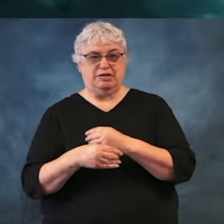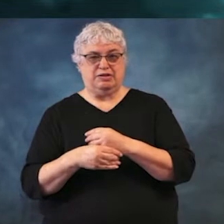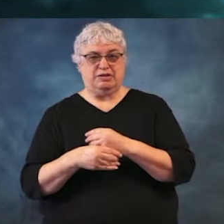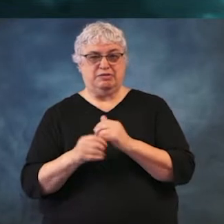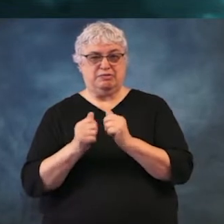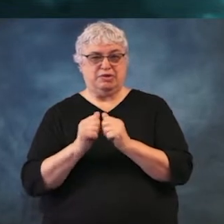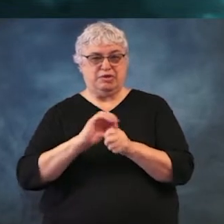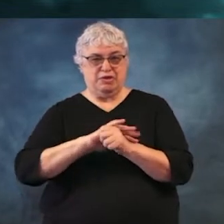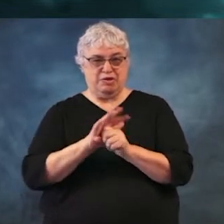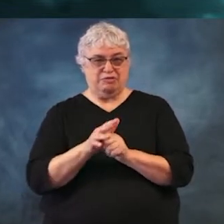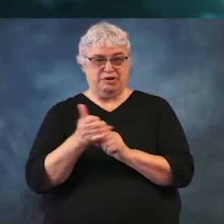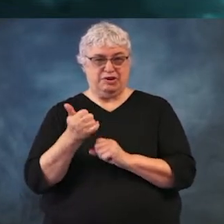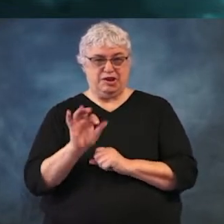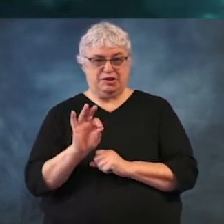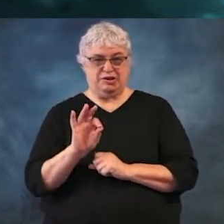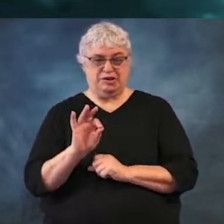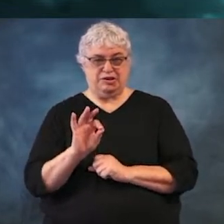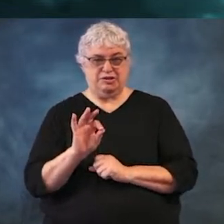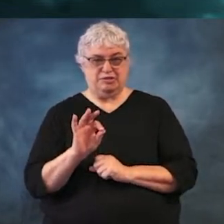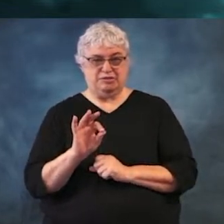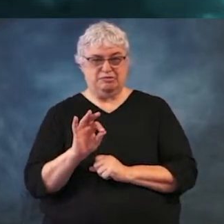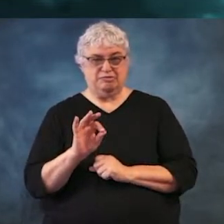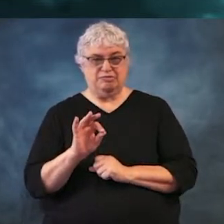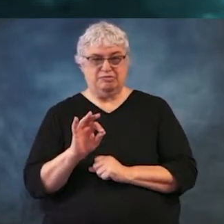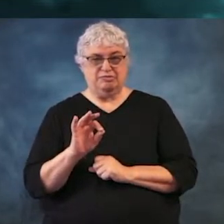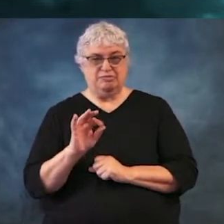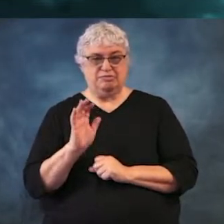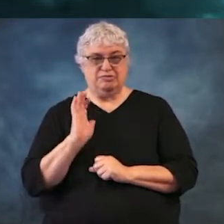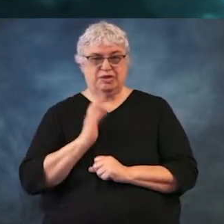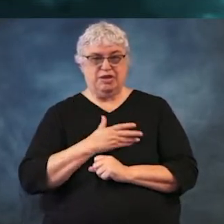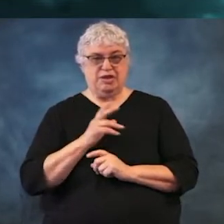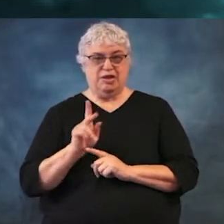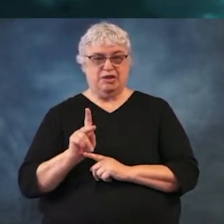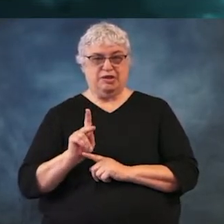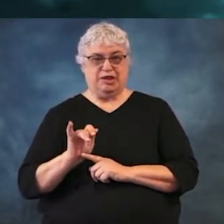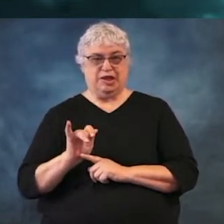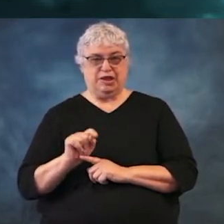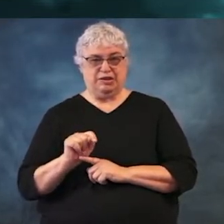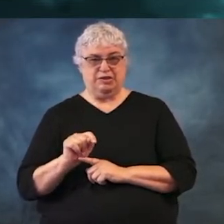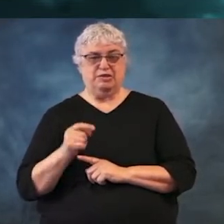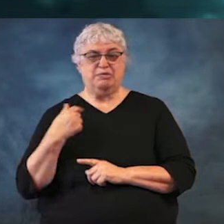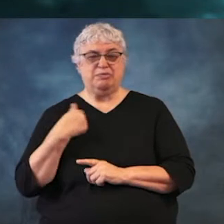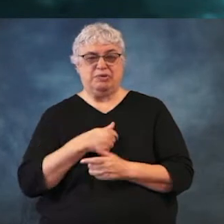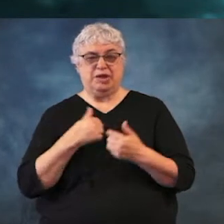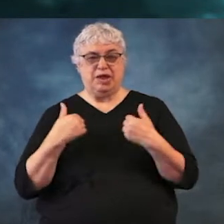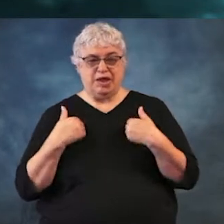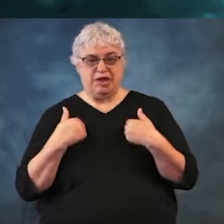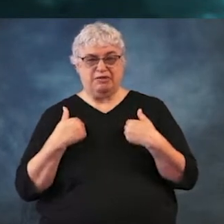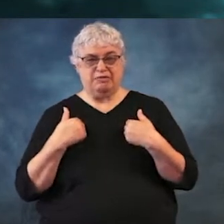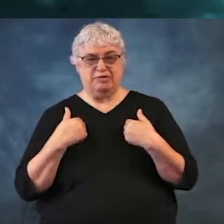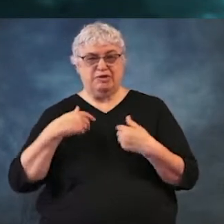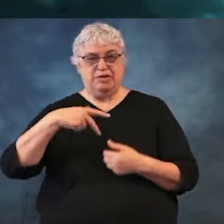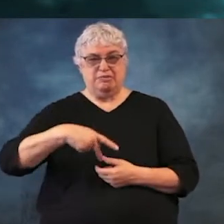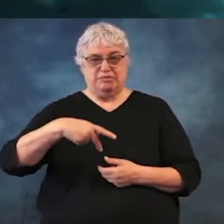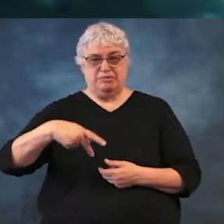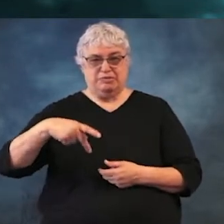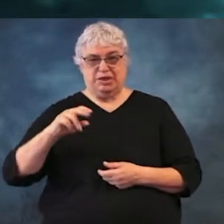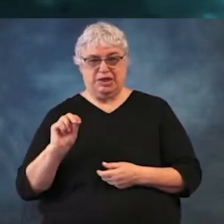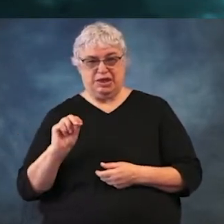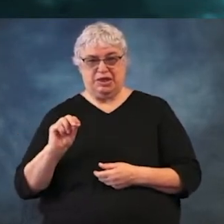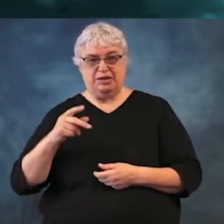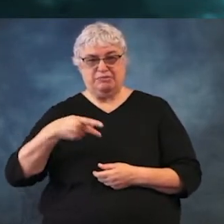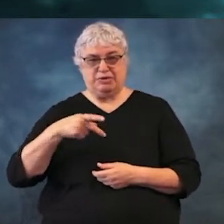COVID environment that as part of our kit, making sure that we do have that PPE, that